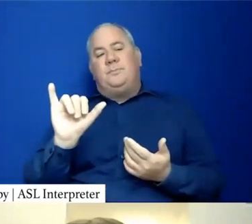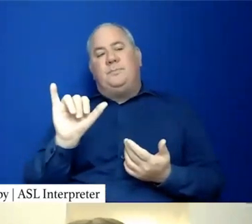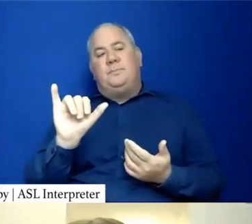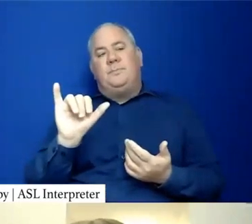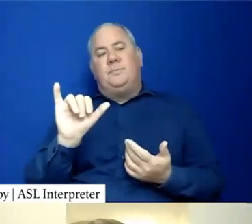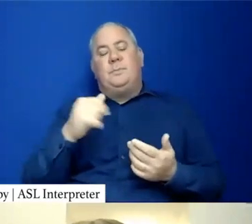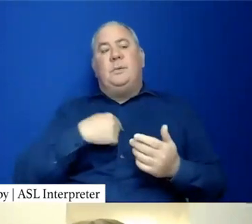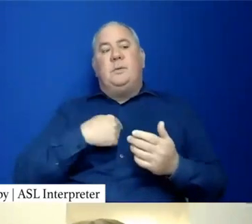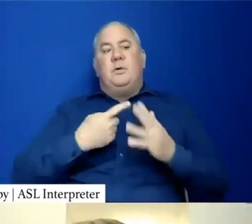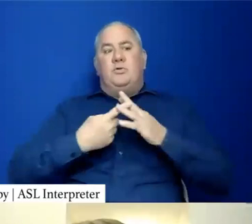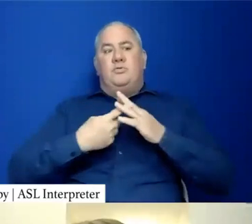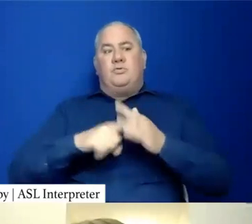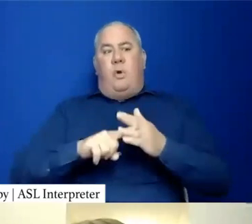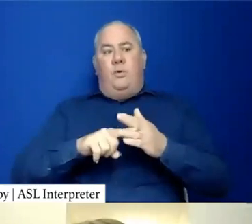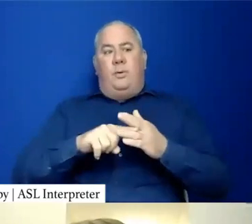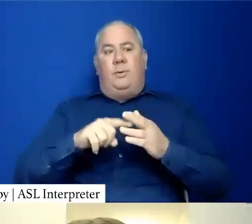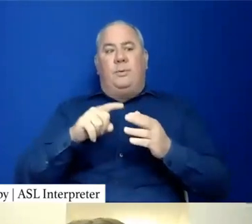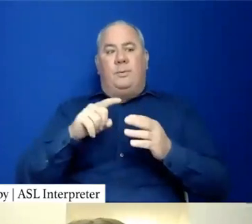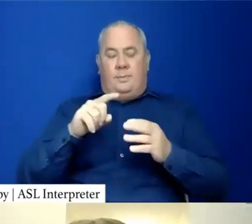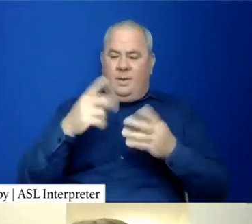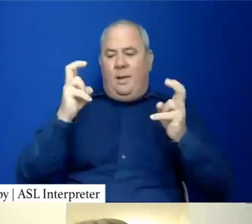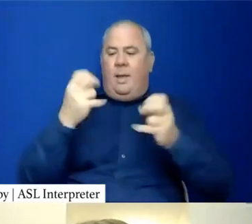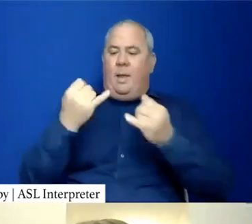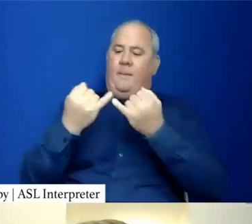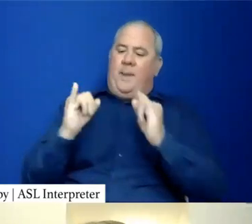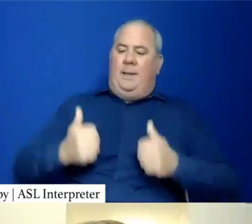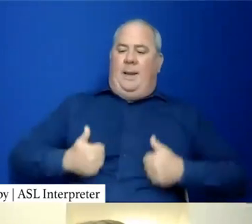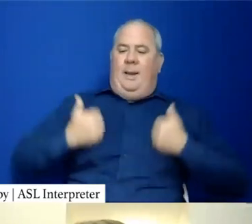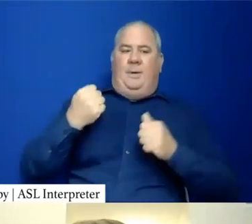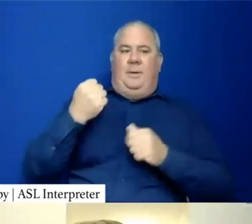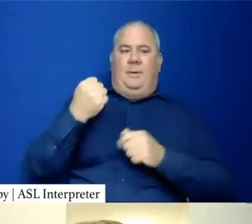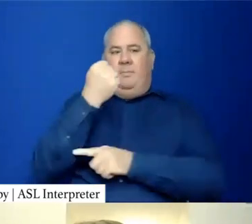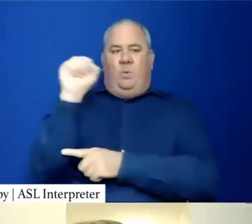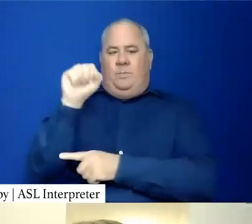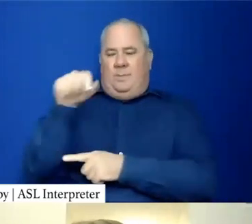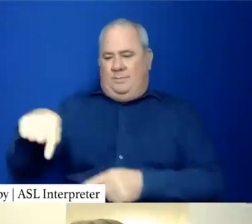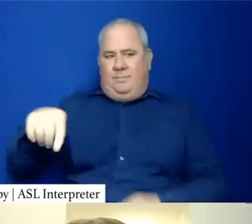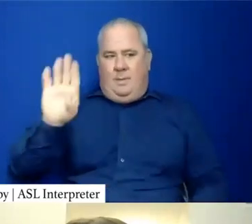was at the Department of Public Health, I worked at the Boston Center for Independent Living.